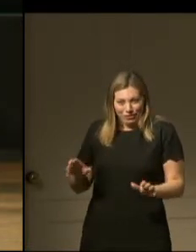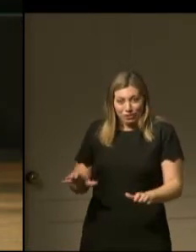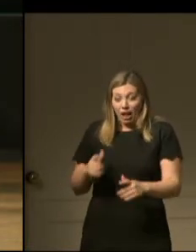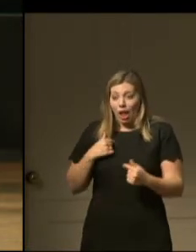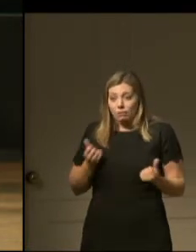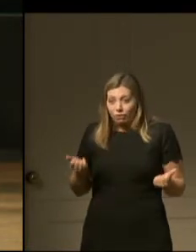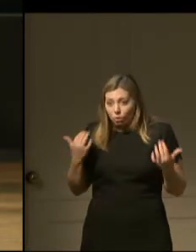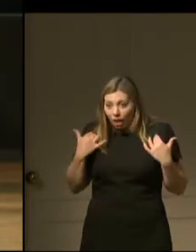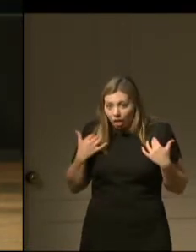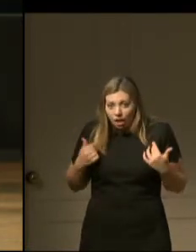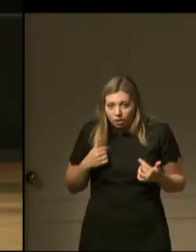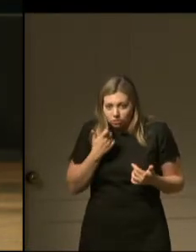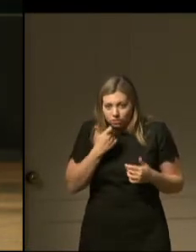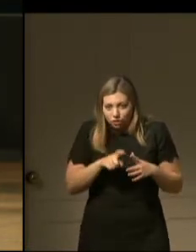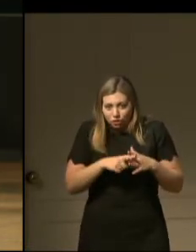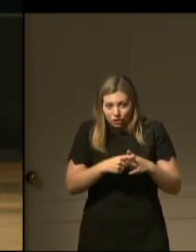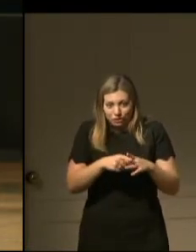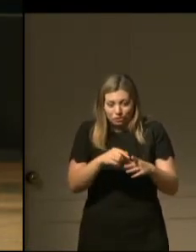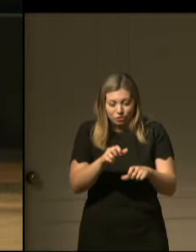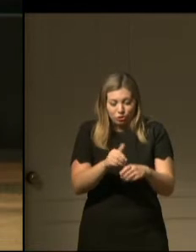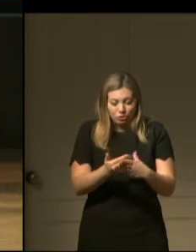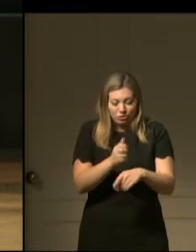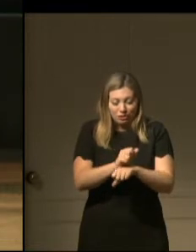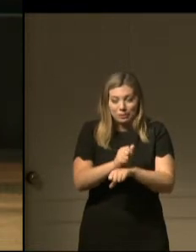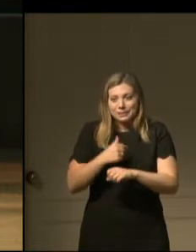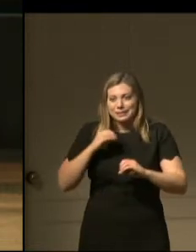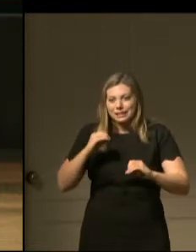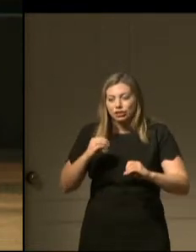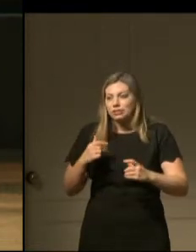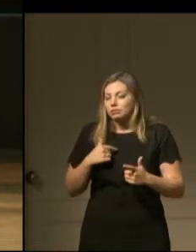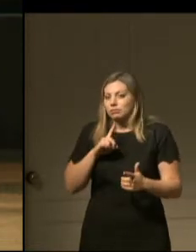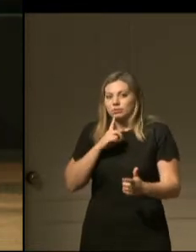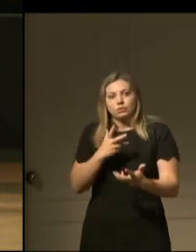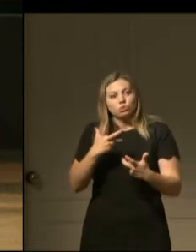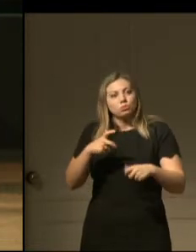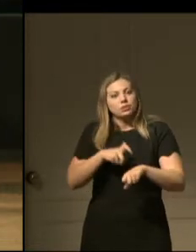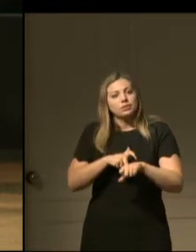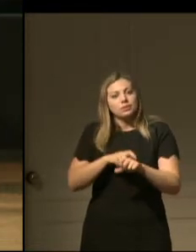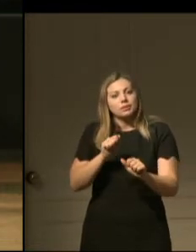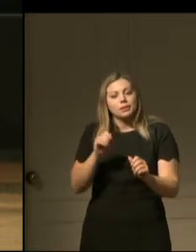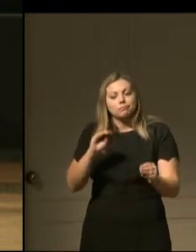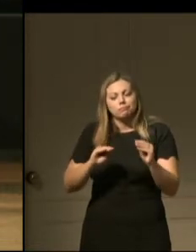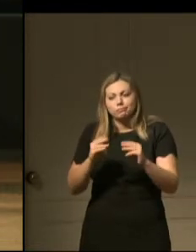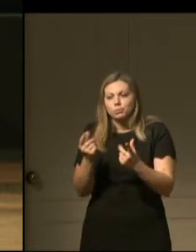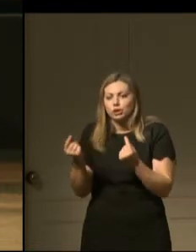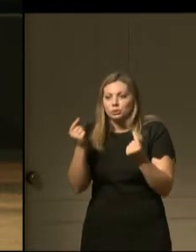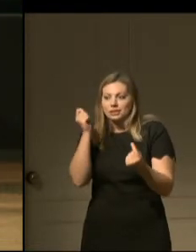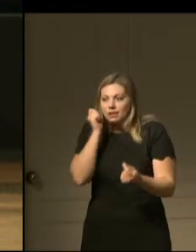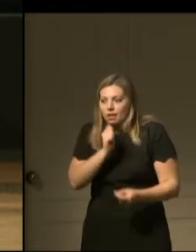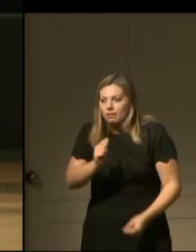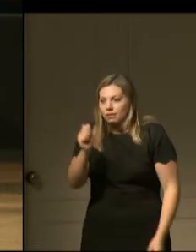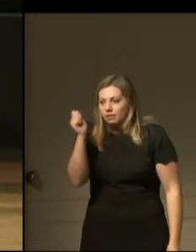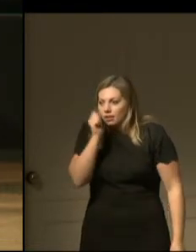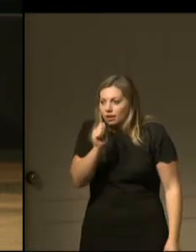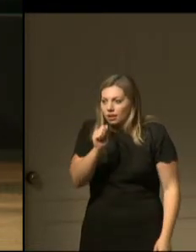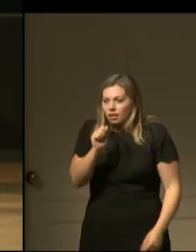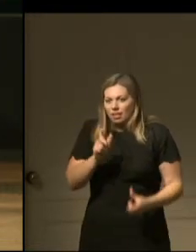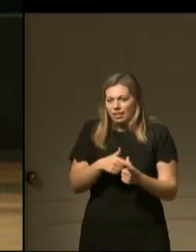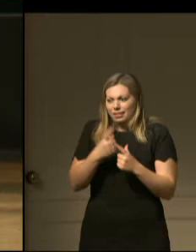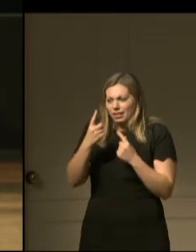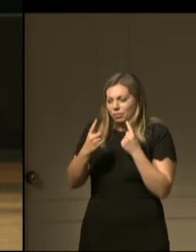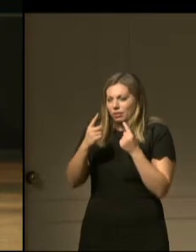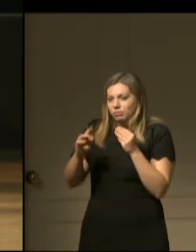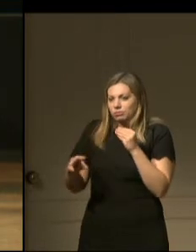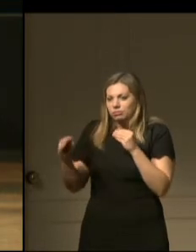I'm overwhelmed having just started a new job teaching, and it takes so much time just to put together like what you're gonna do each day, that putting in that those